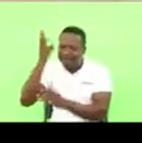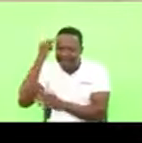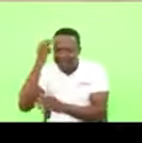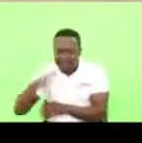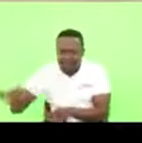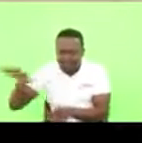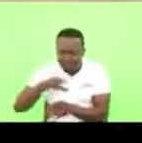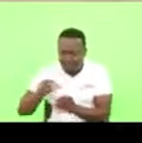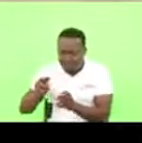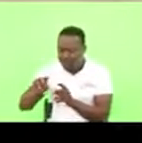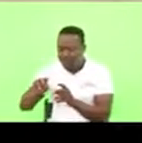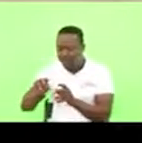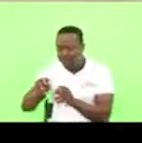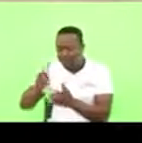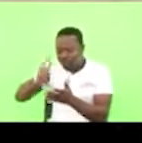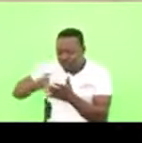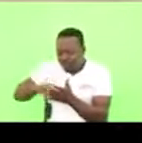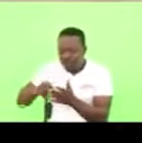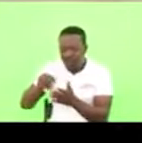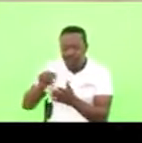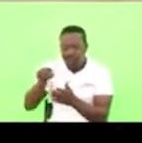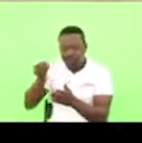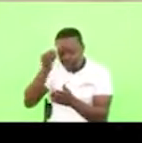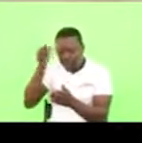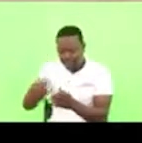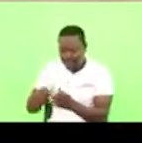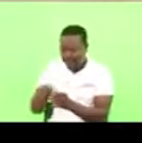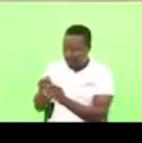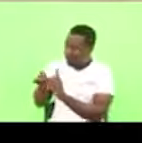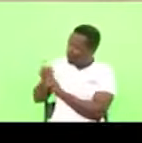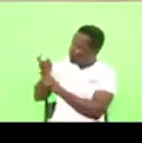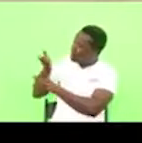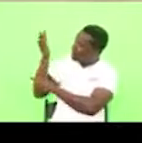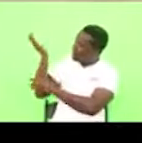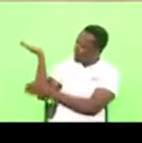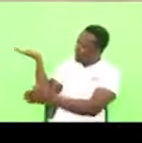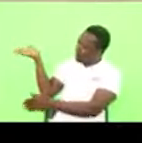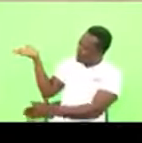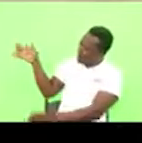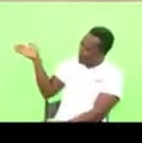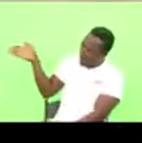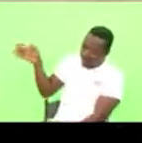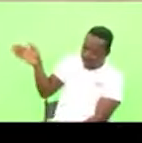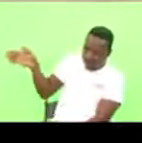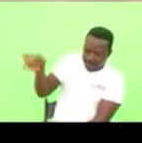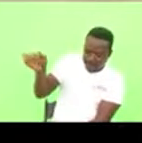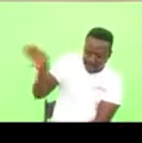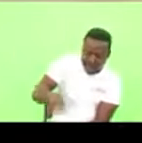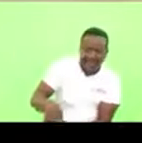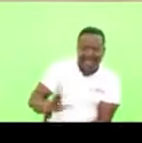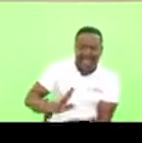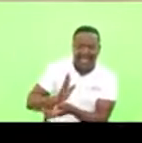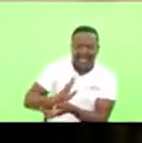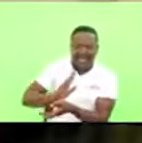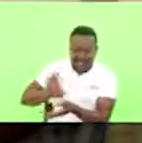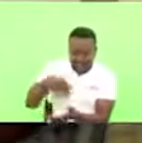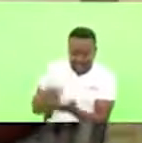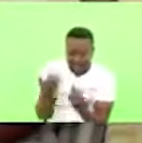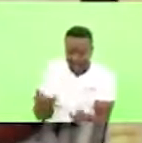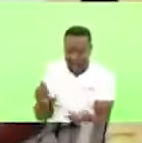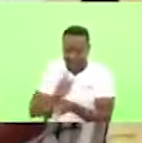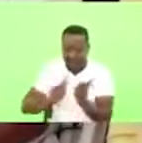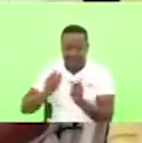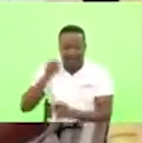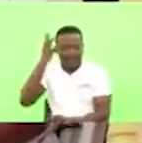Legacy that handed down from the past but has become a memorial. So when we are